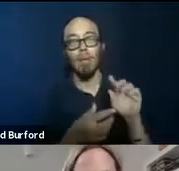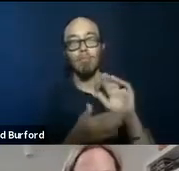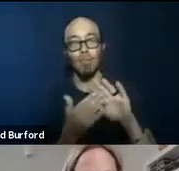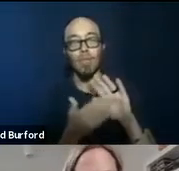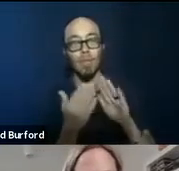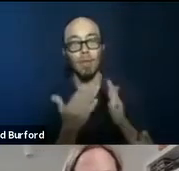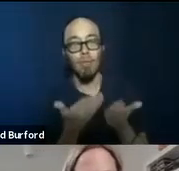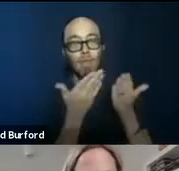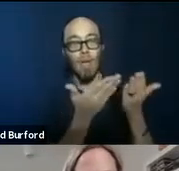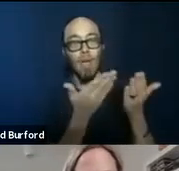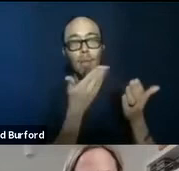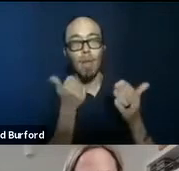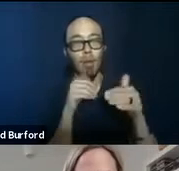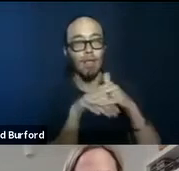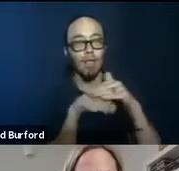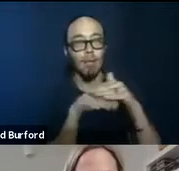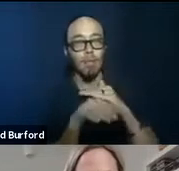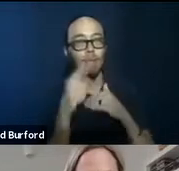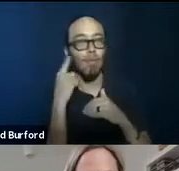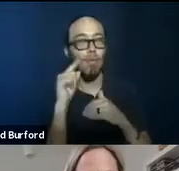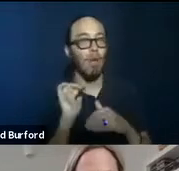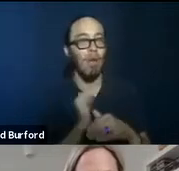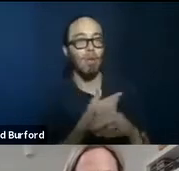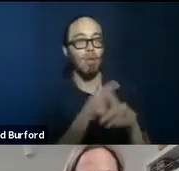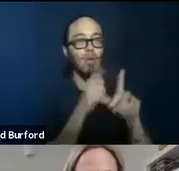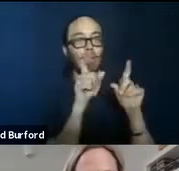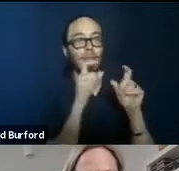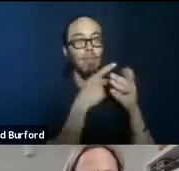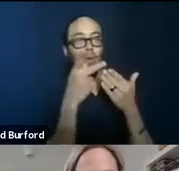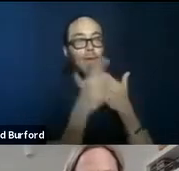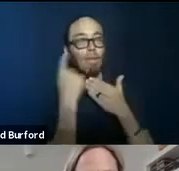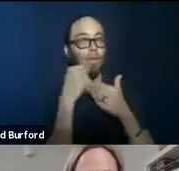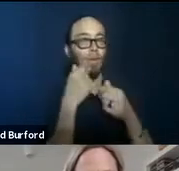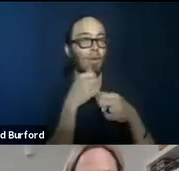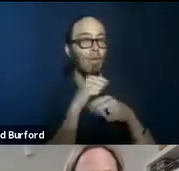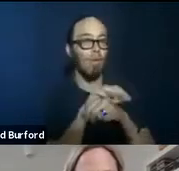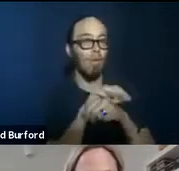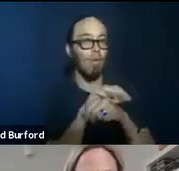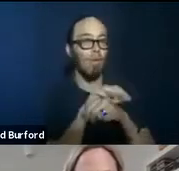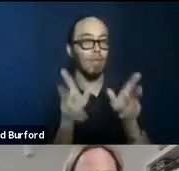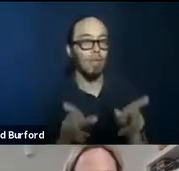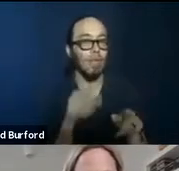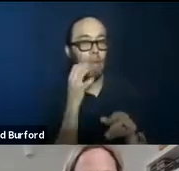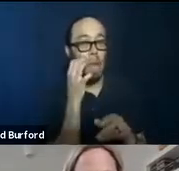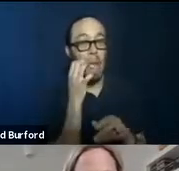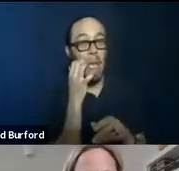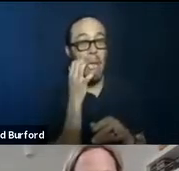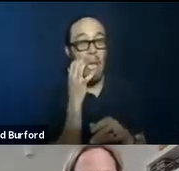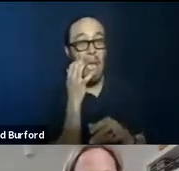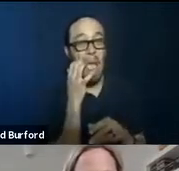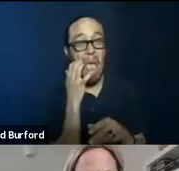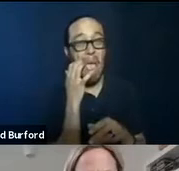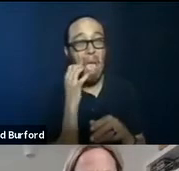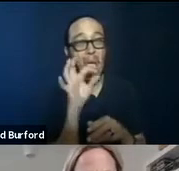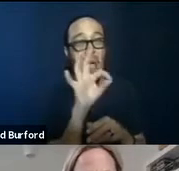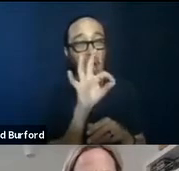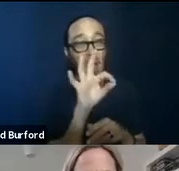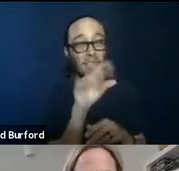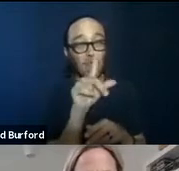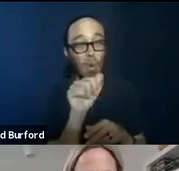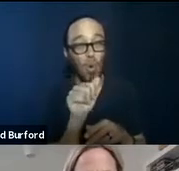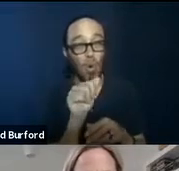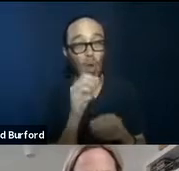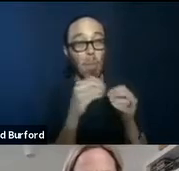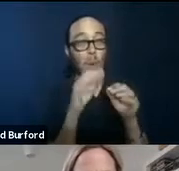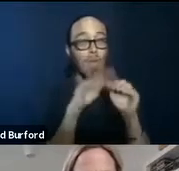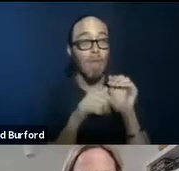better accessibility in our testing programs for COVID-19. In Florida, nearly half of the COVID-19